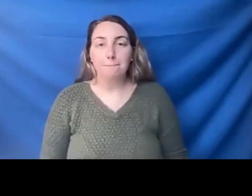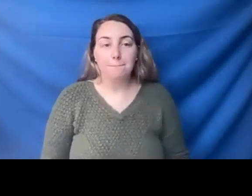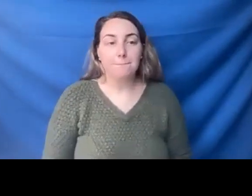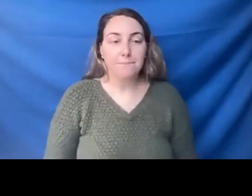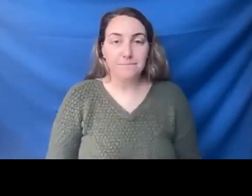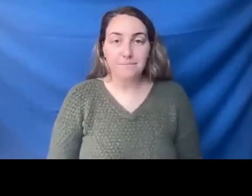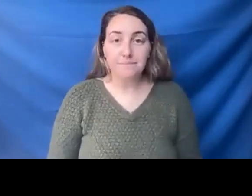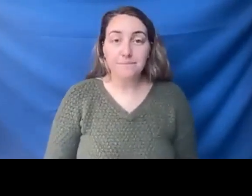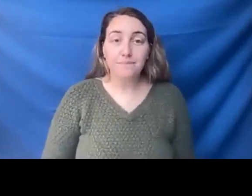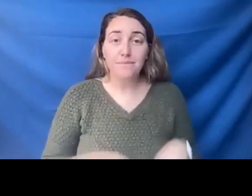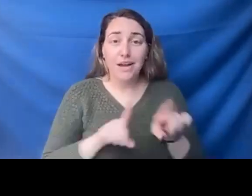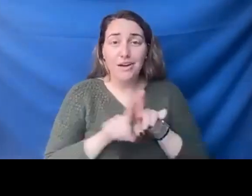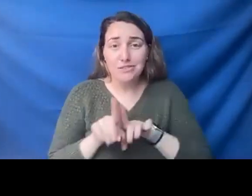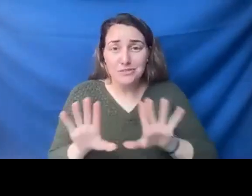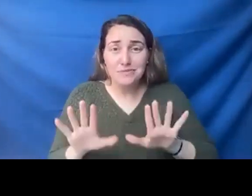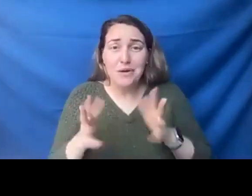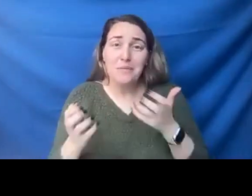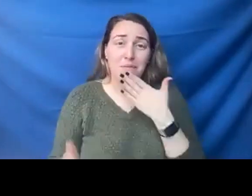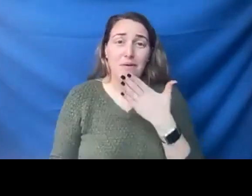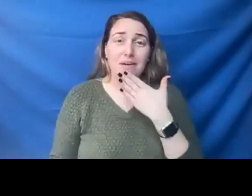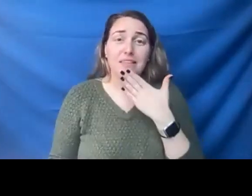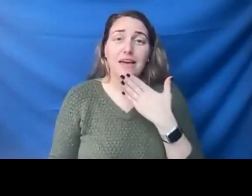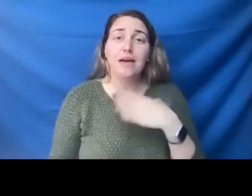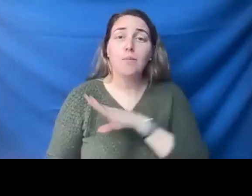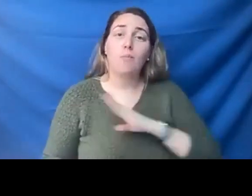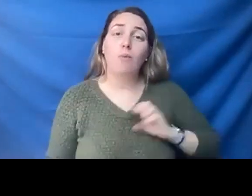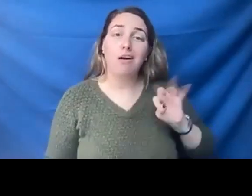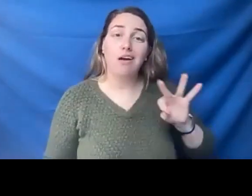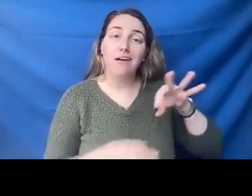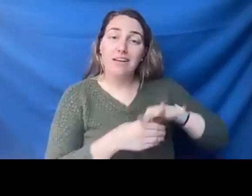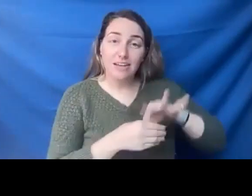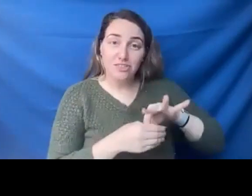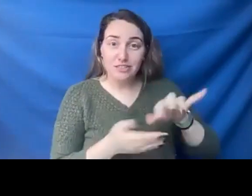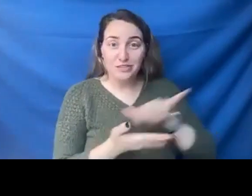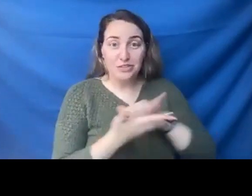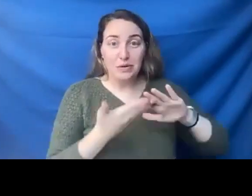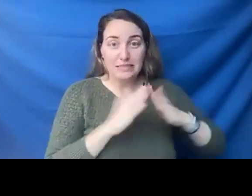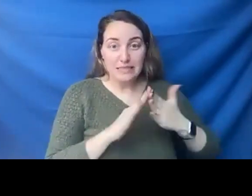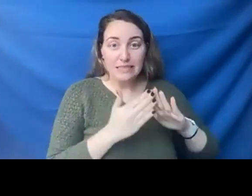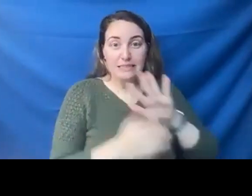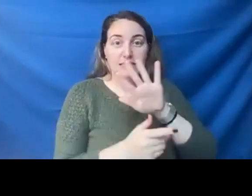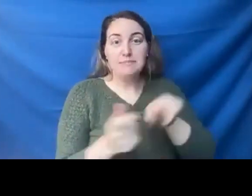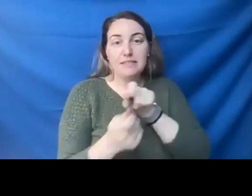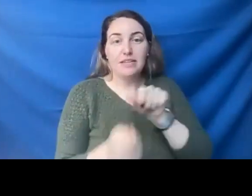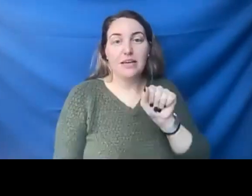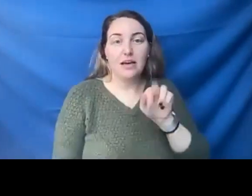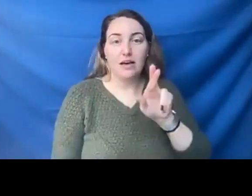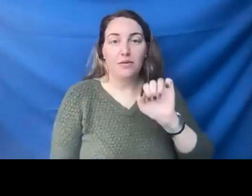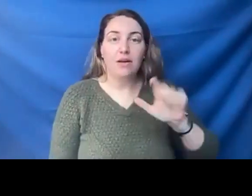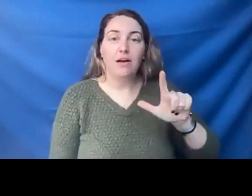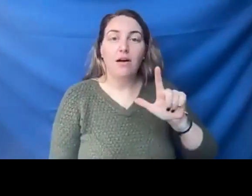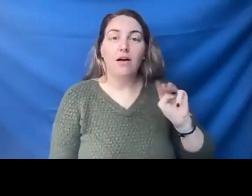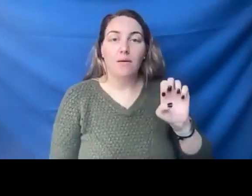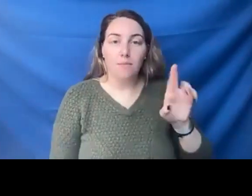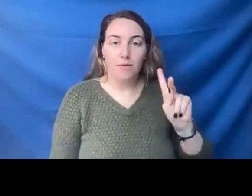I also want to start off just by thanking the Board of Elections in the City of New York, particularly Ariel Merkel and her